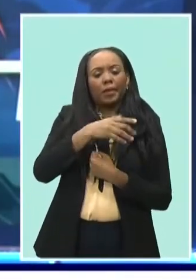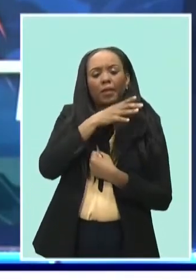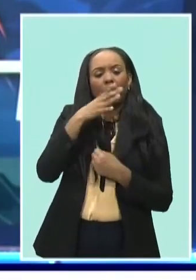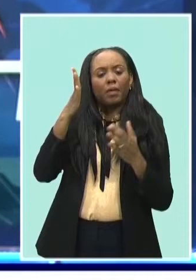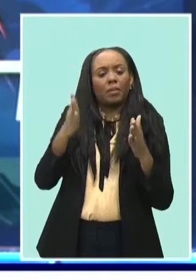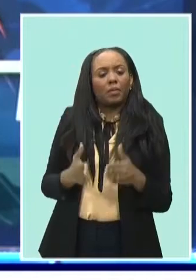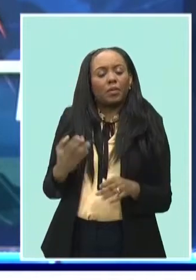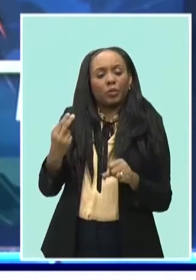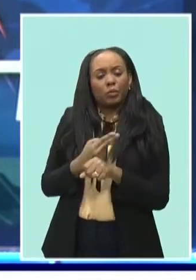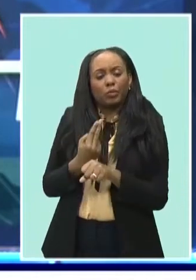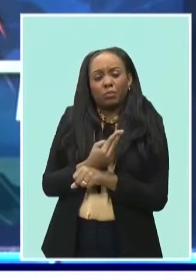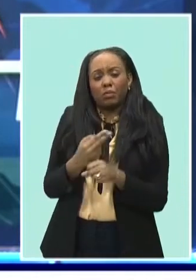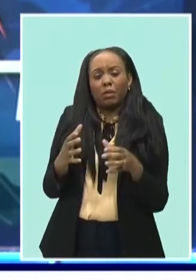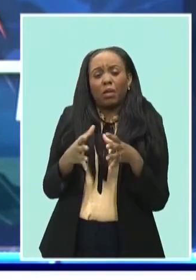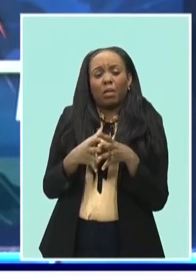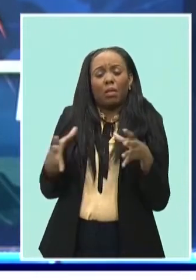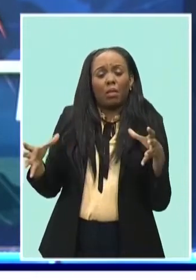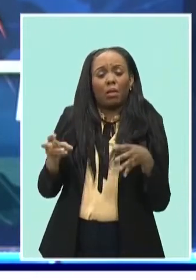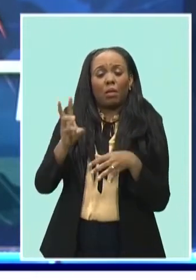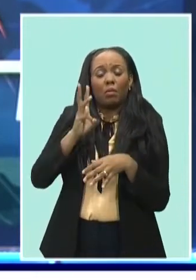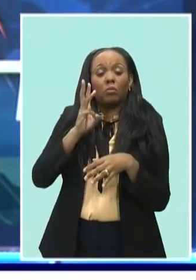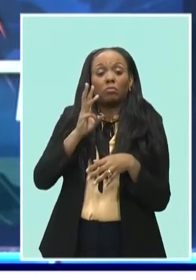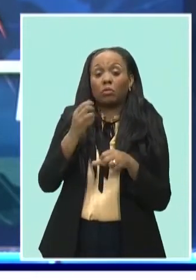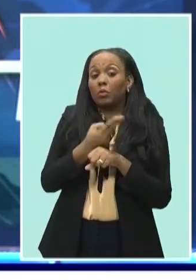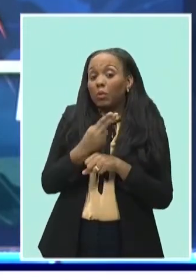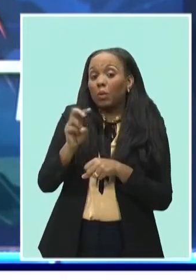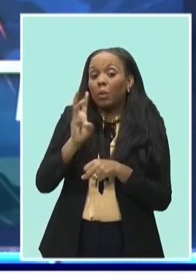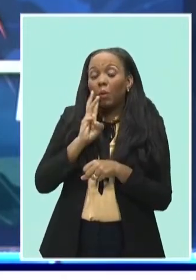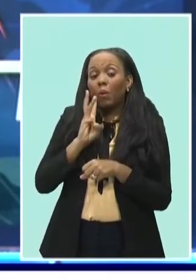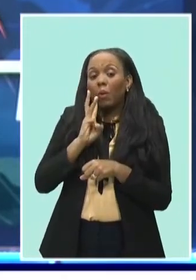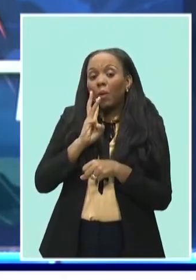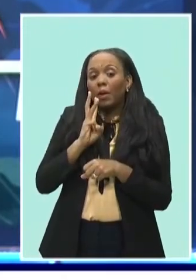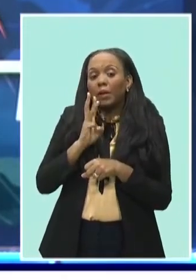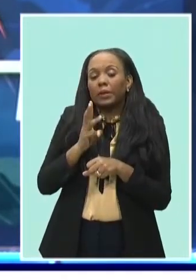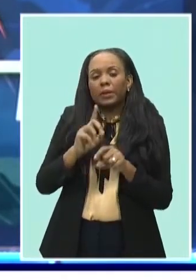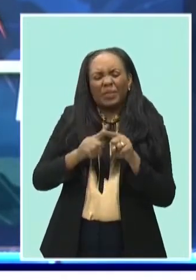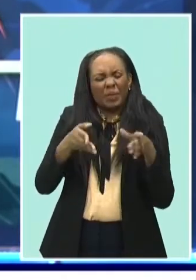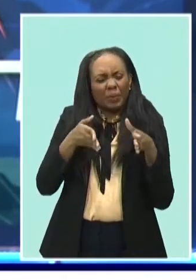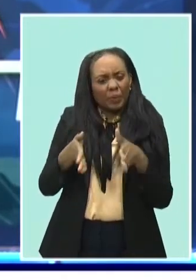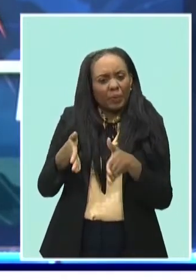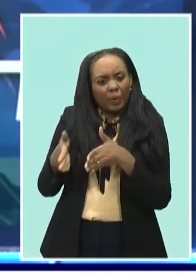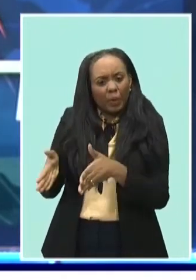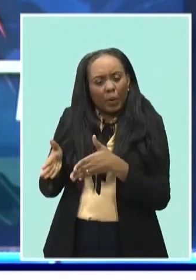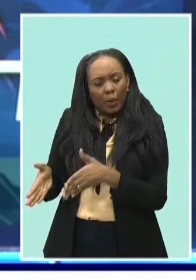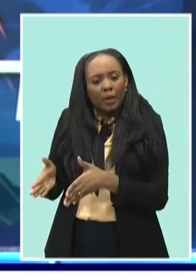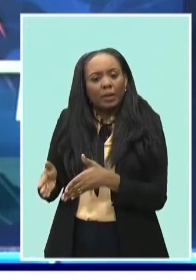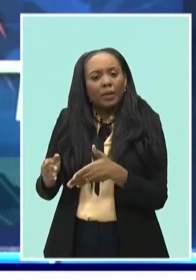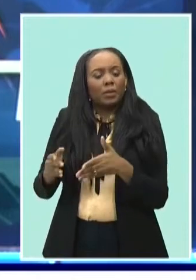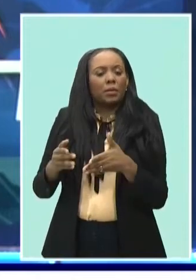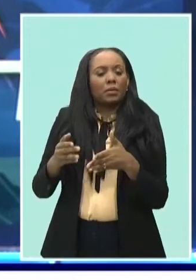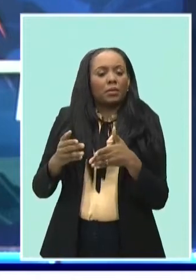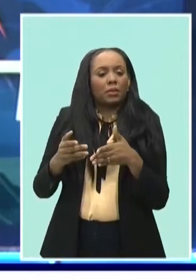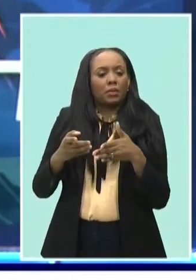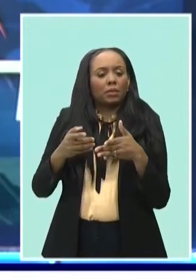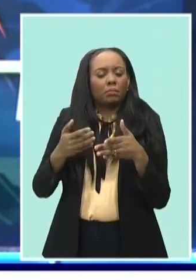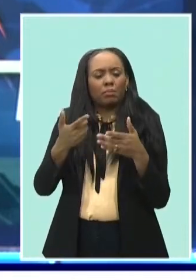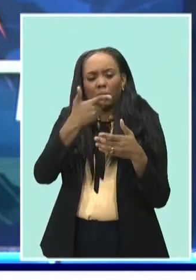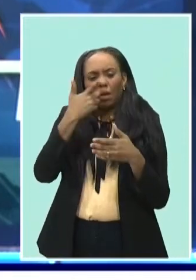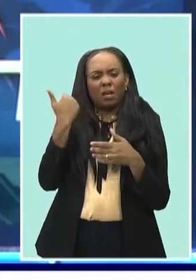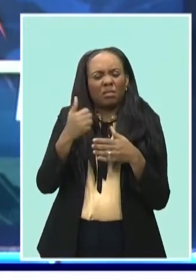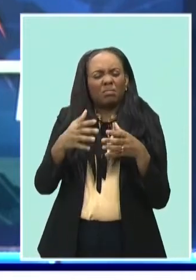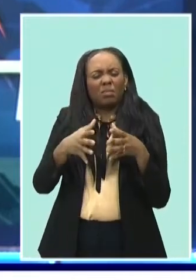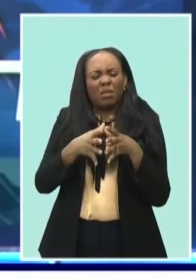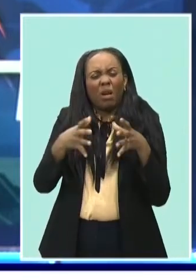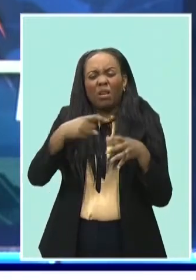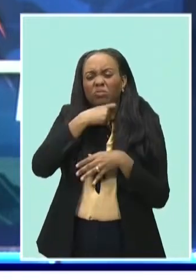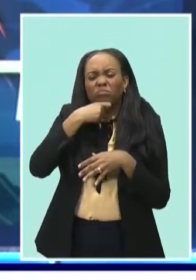farmers have been using water harvesting techniques as they continue to grapple with drought conditions. However, CEO